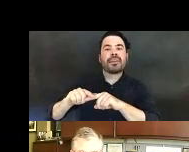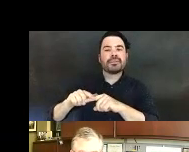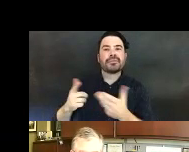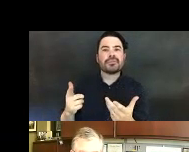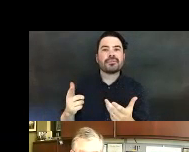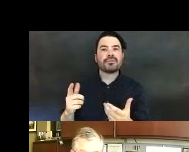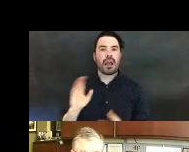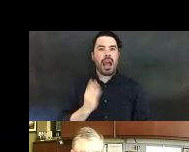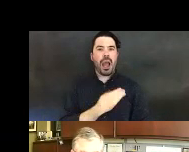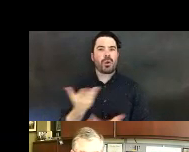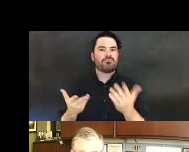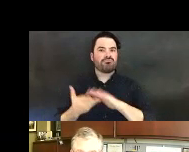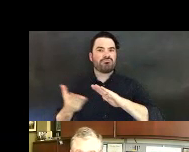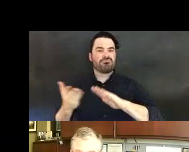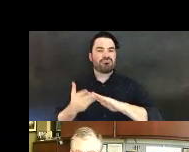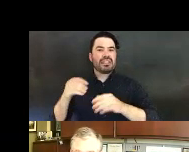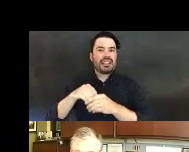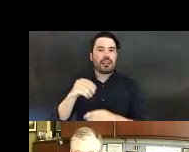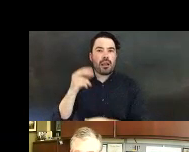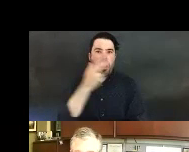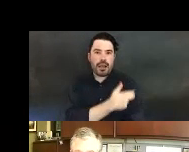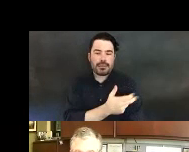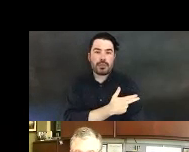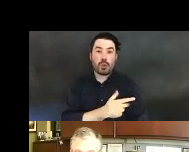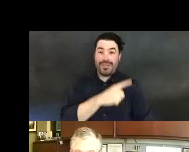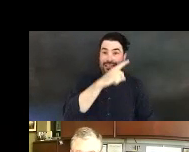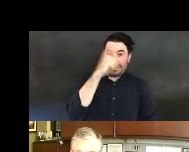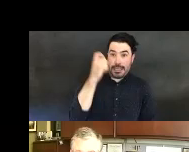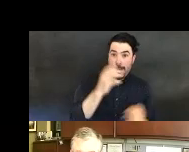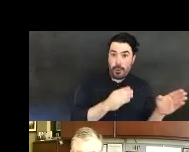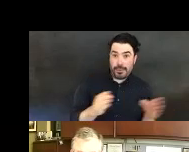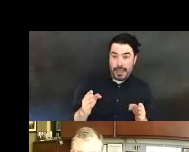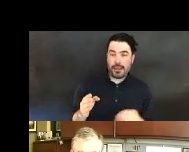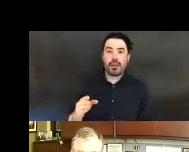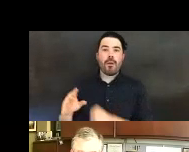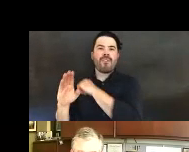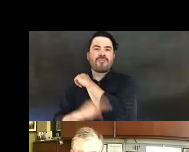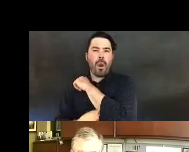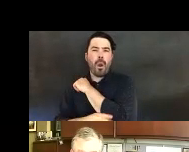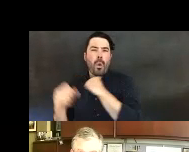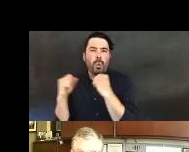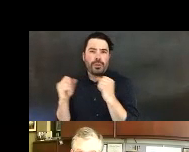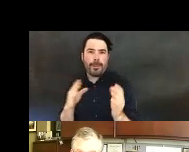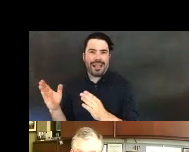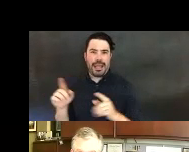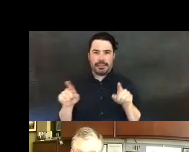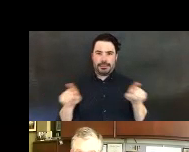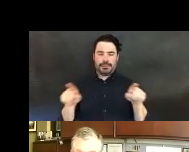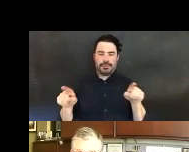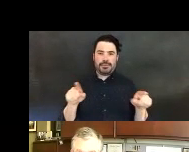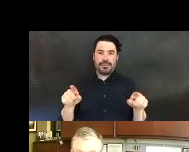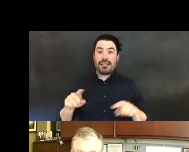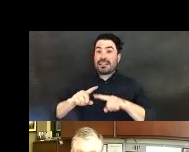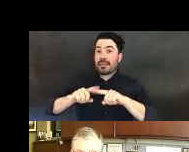hospital, and that's really a summer and a fall and winter plan. And those thresholds are when we start to see